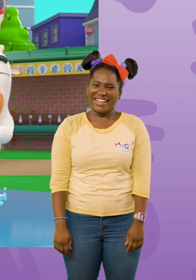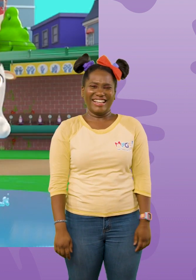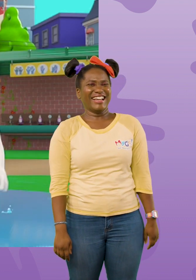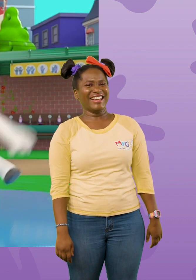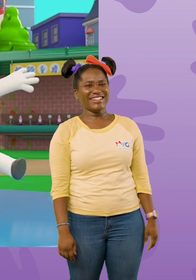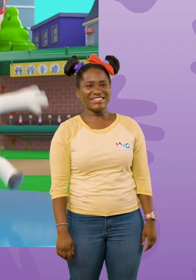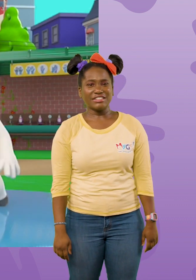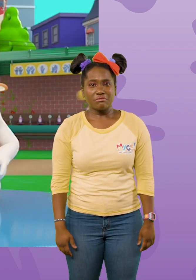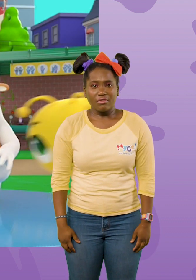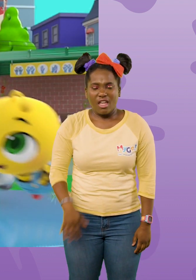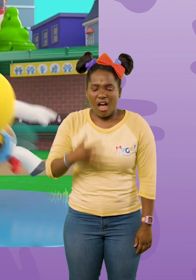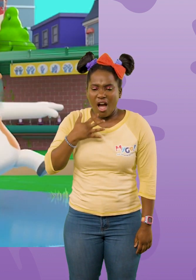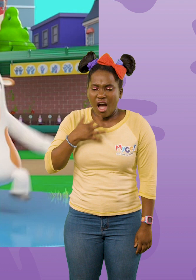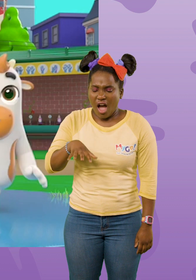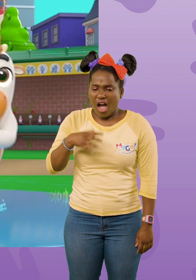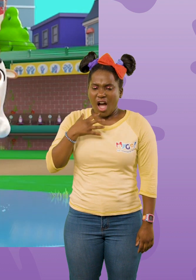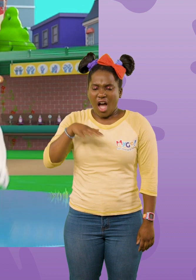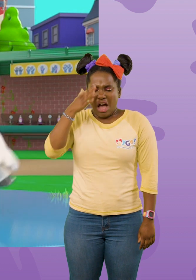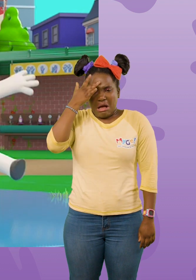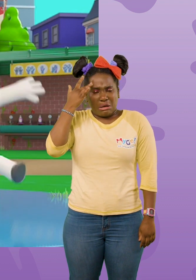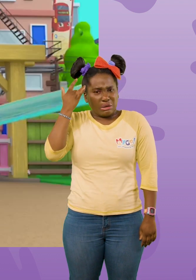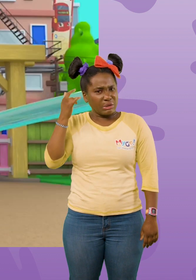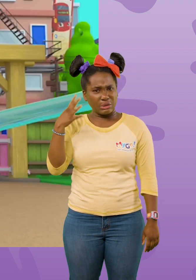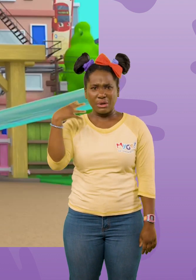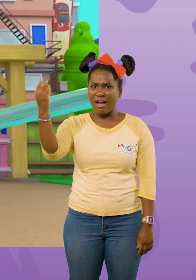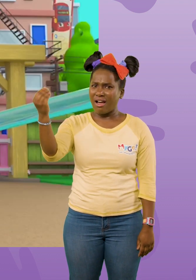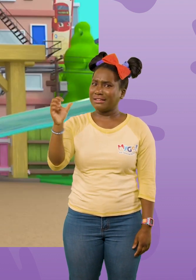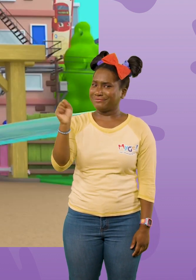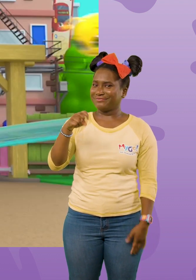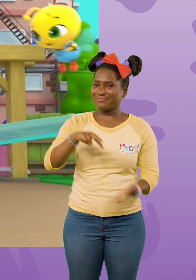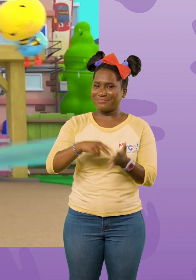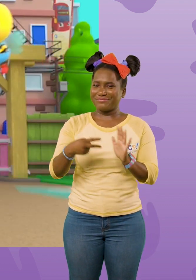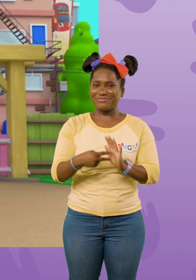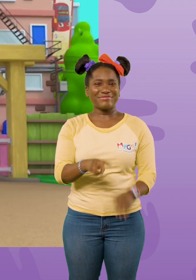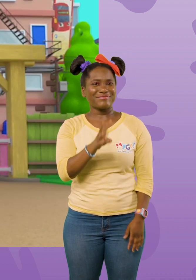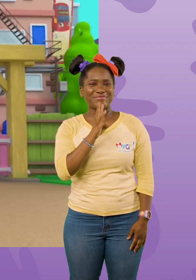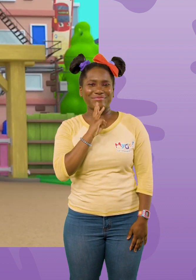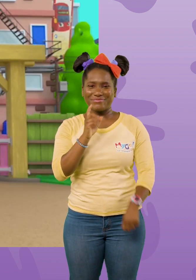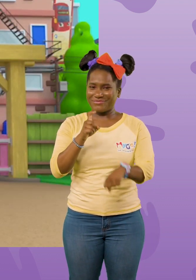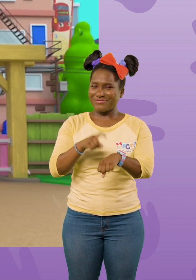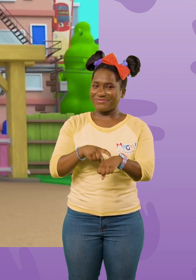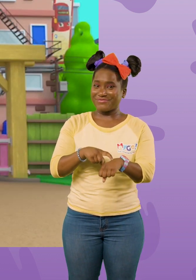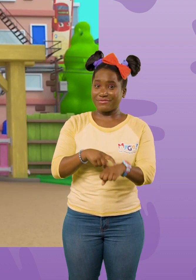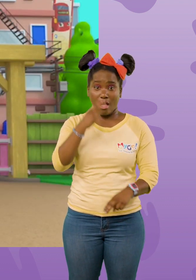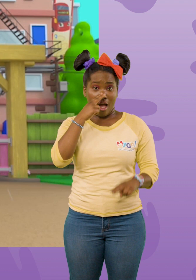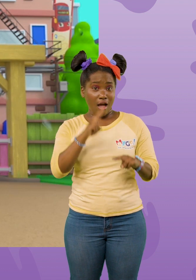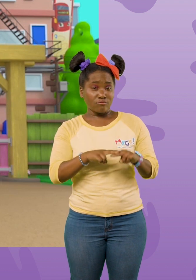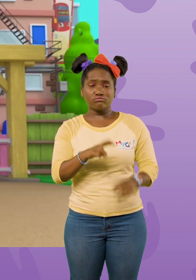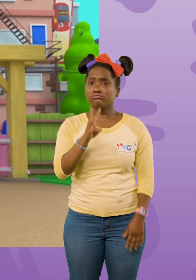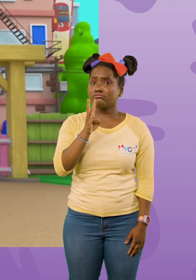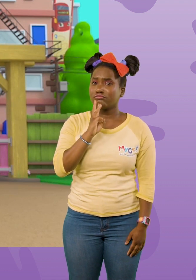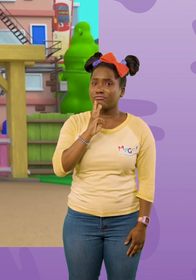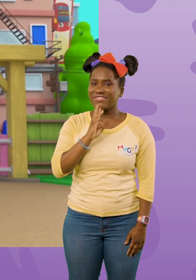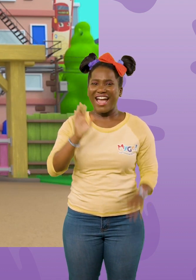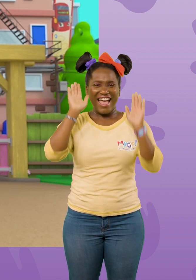Water rules. It's hot, hot, hot outside. Yeah. it's water time.